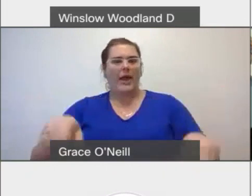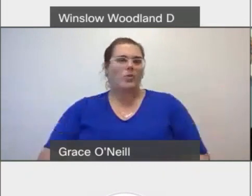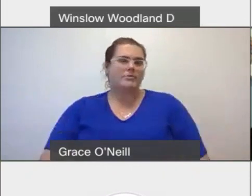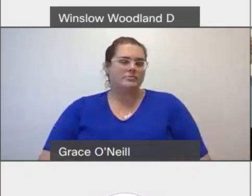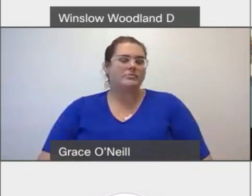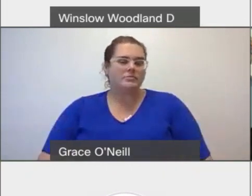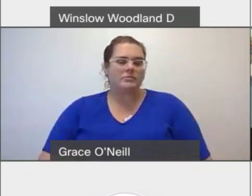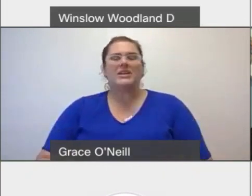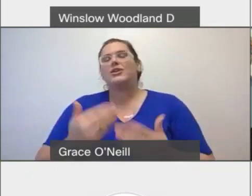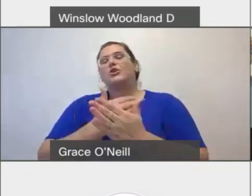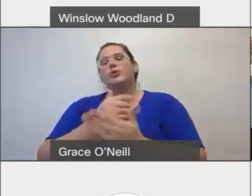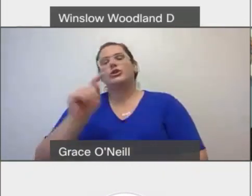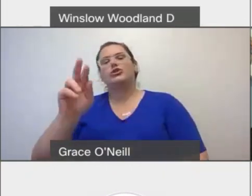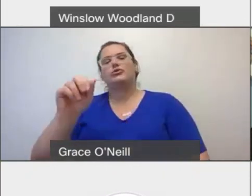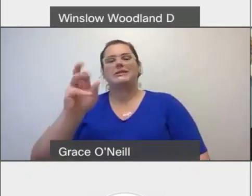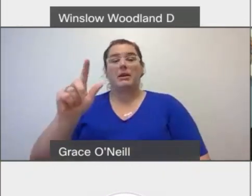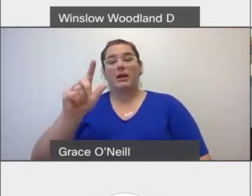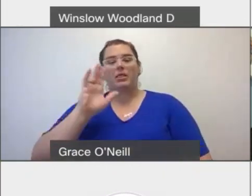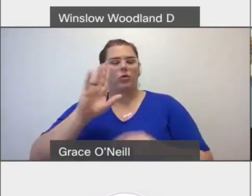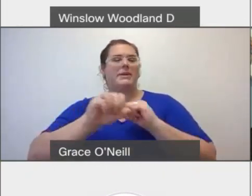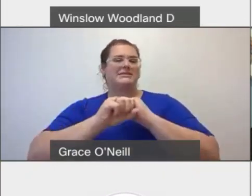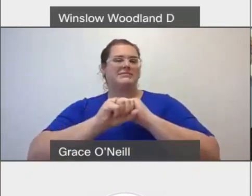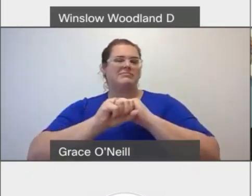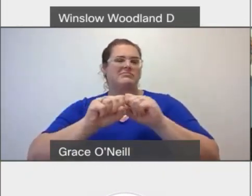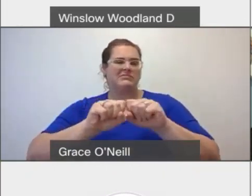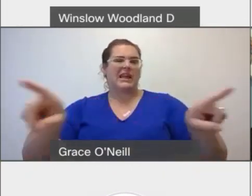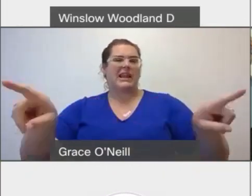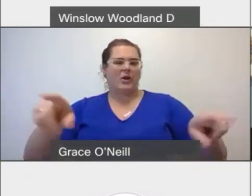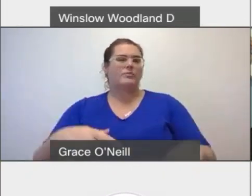A new transmittal will be going out, excuse me.